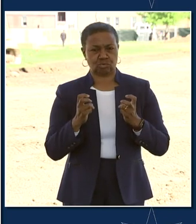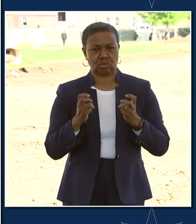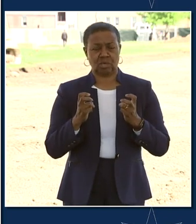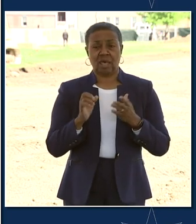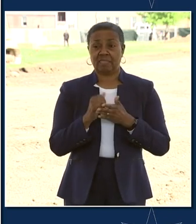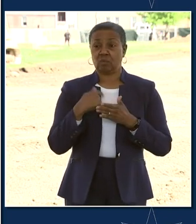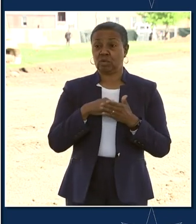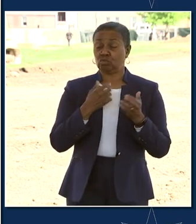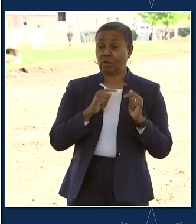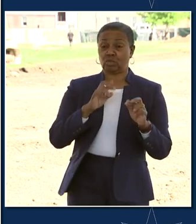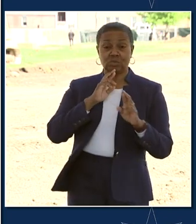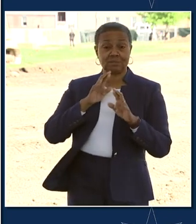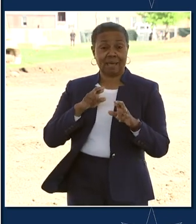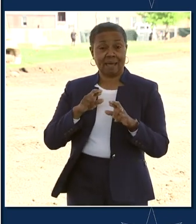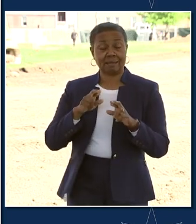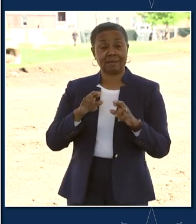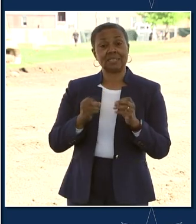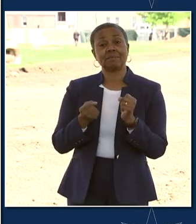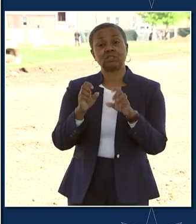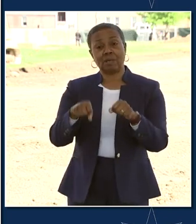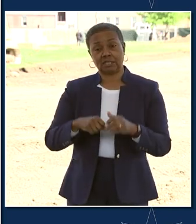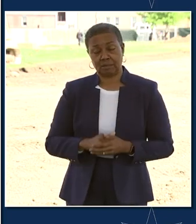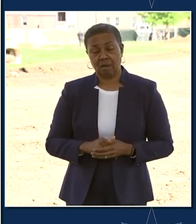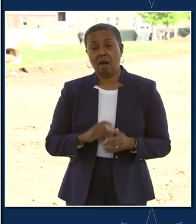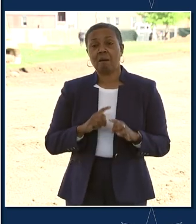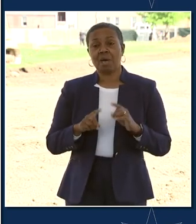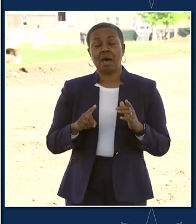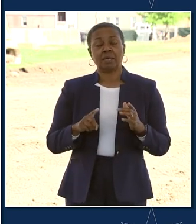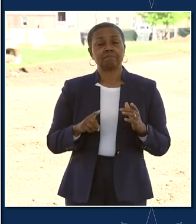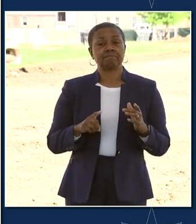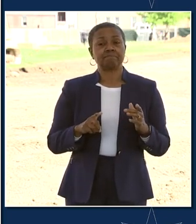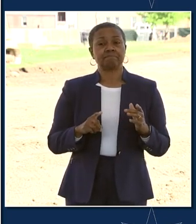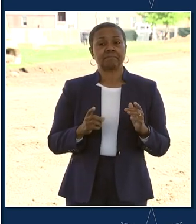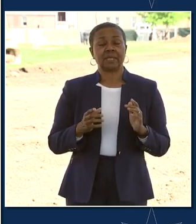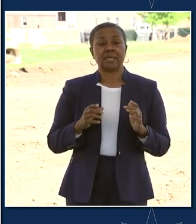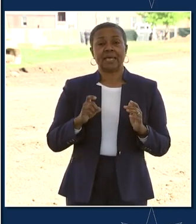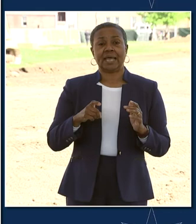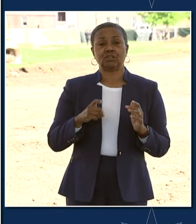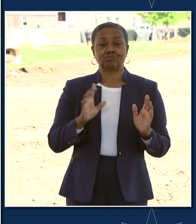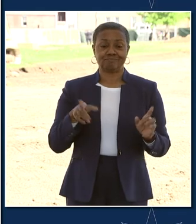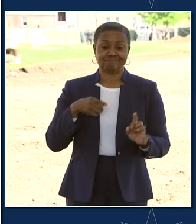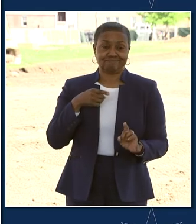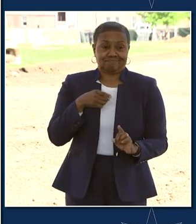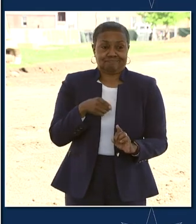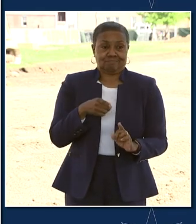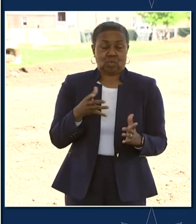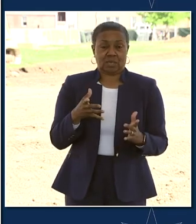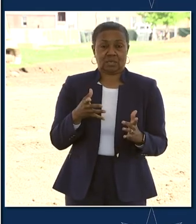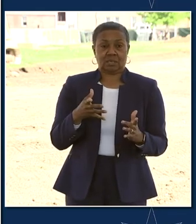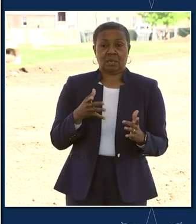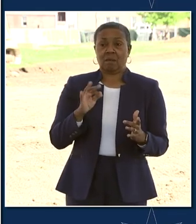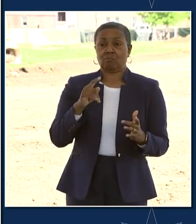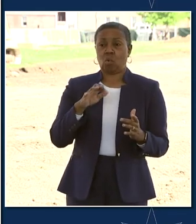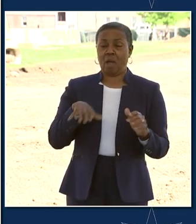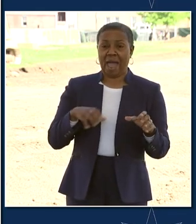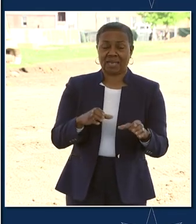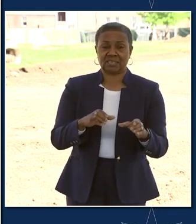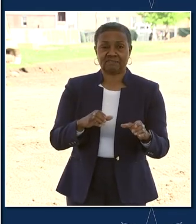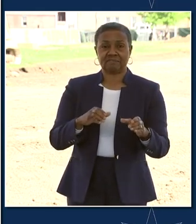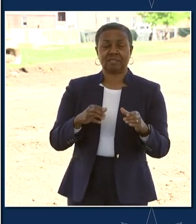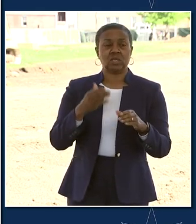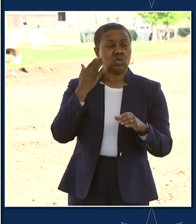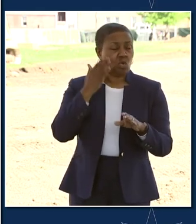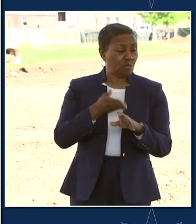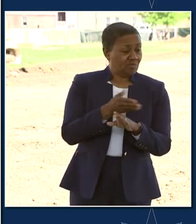we're being as responsive as we possibly can. But it is, you know, again, it's got to boil down to being proactive, making sure that